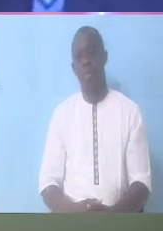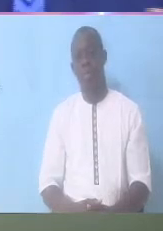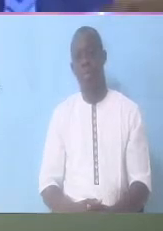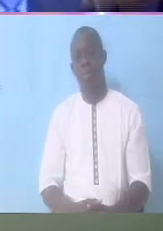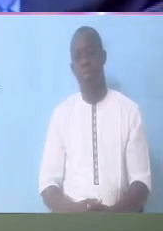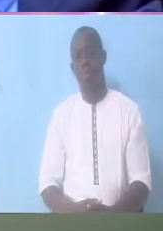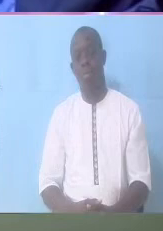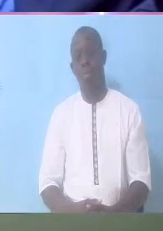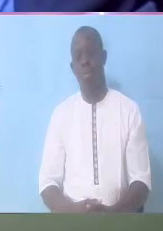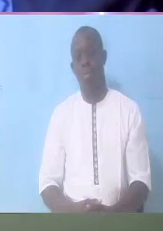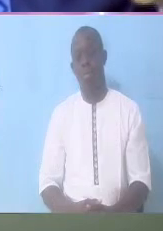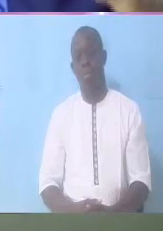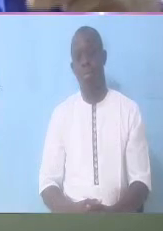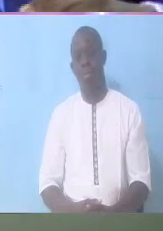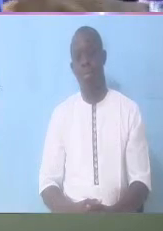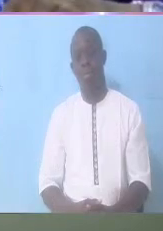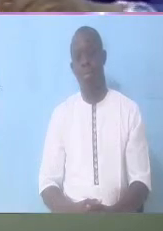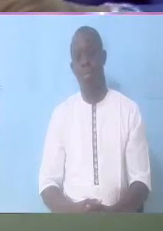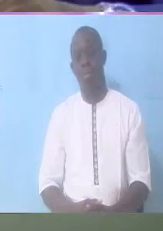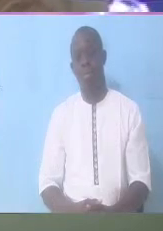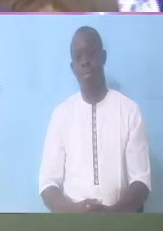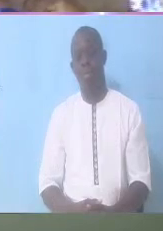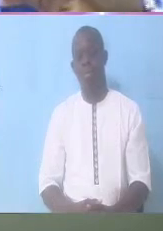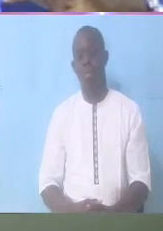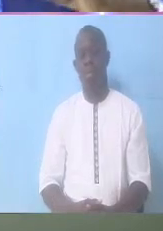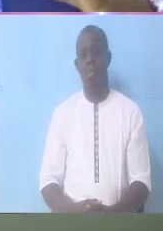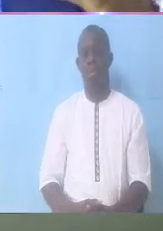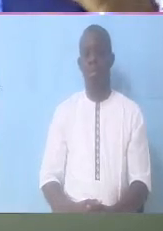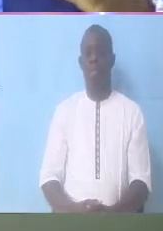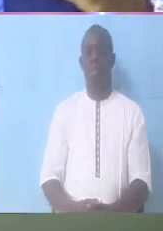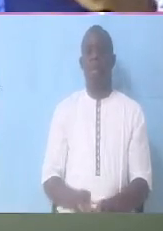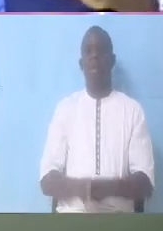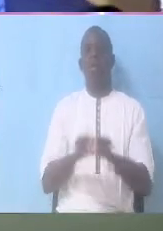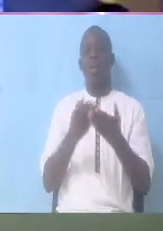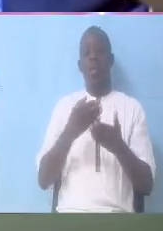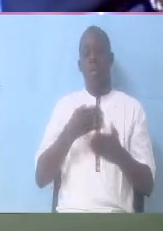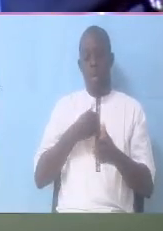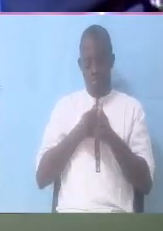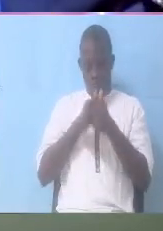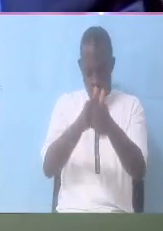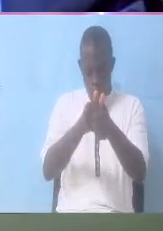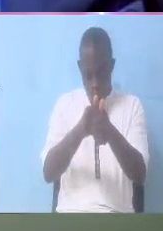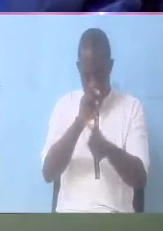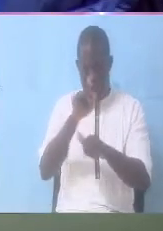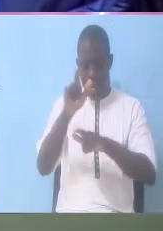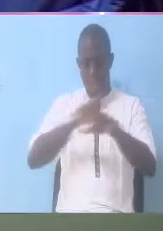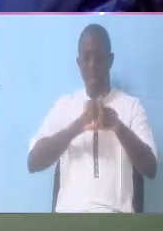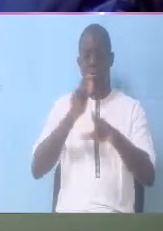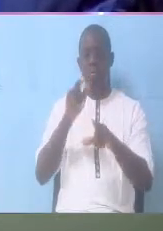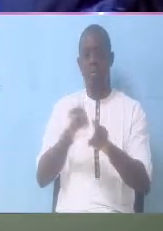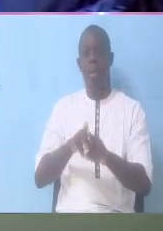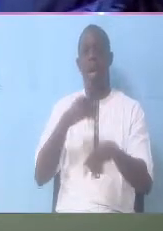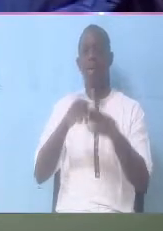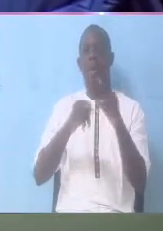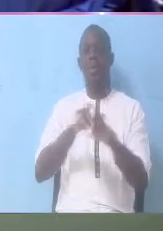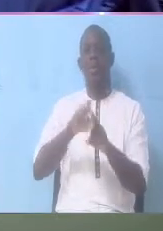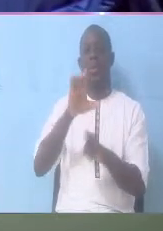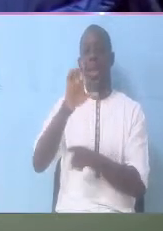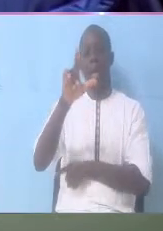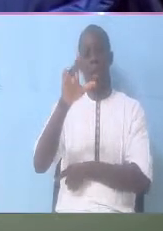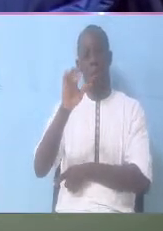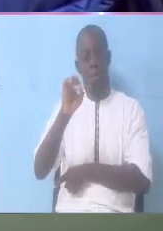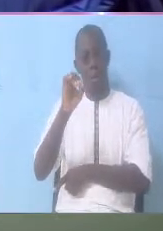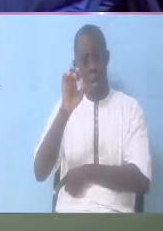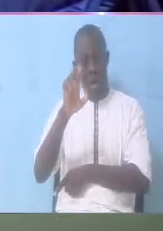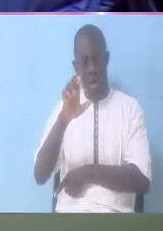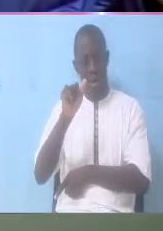responsible or not. The court of law will prove that to him. Okay, let's pursue that line. Right. Collateral damage existed